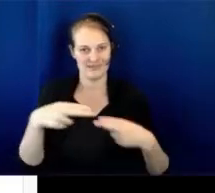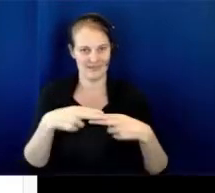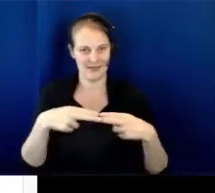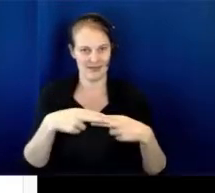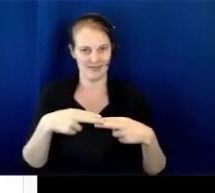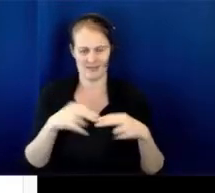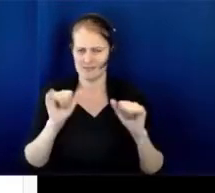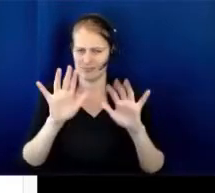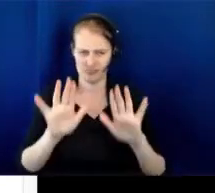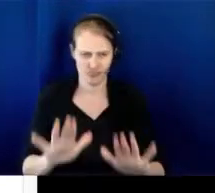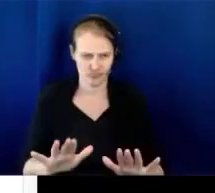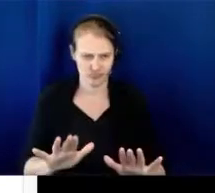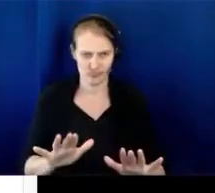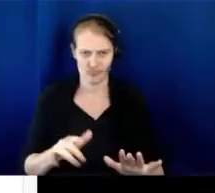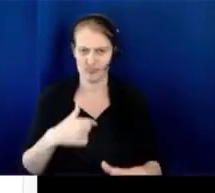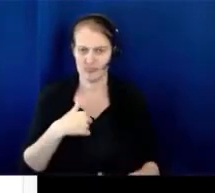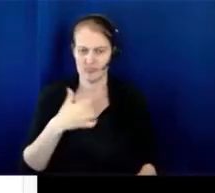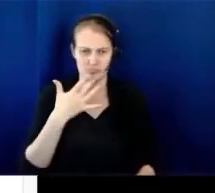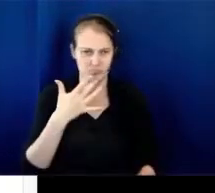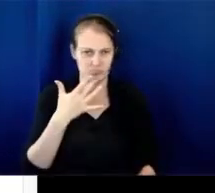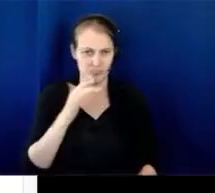favorite features in